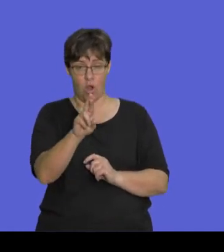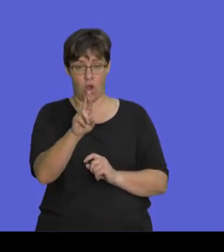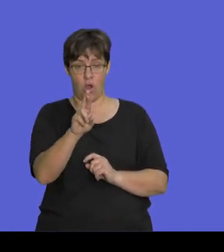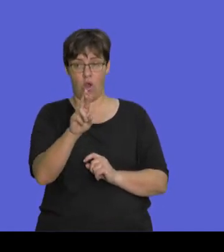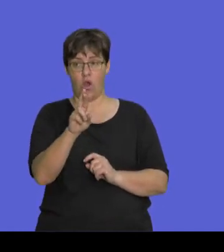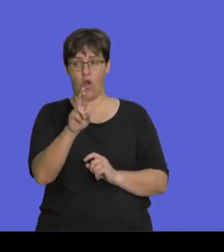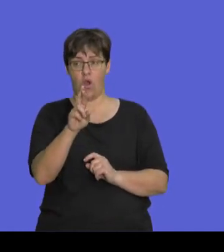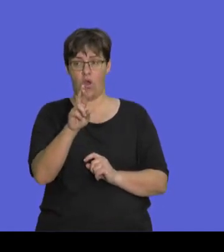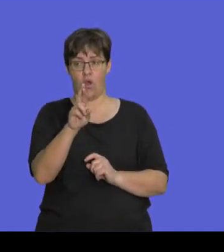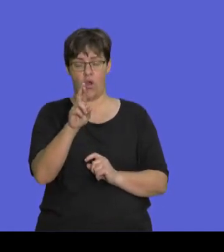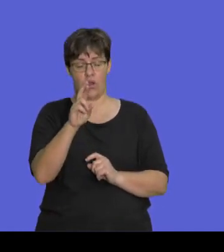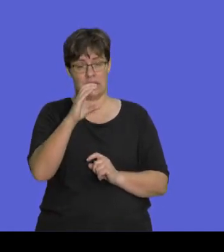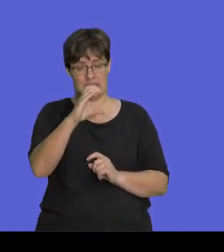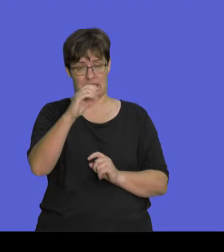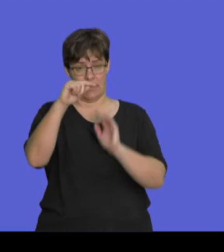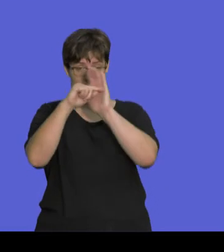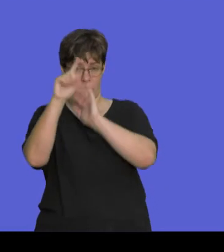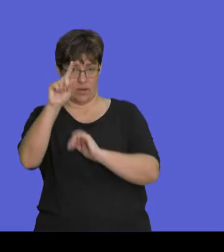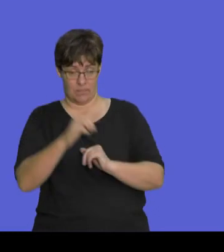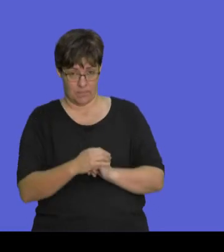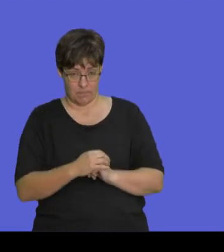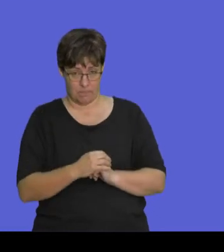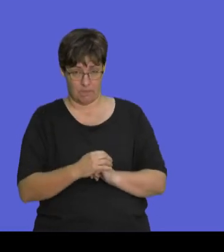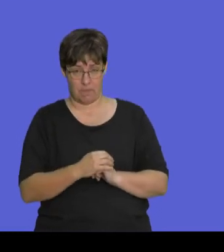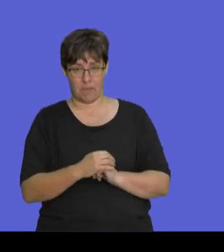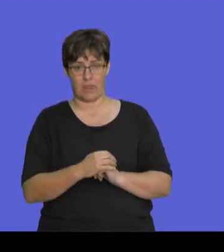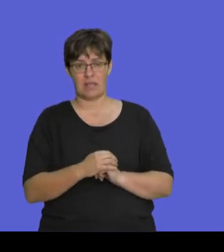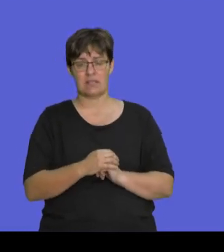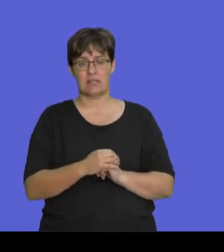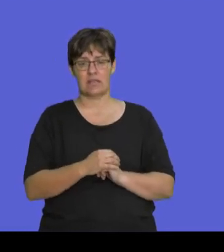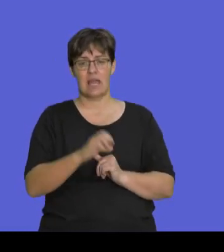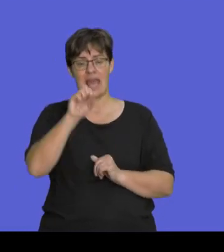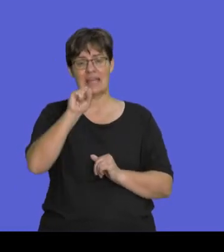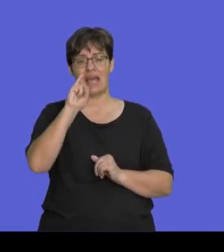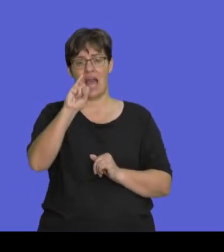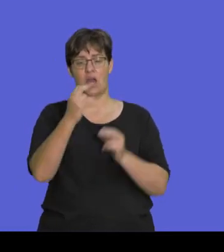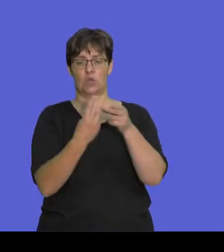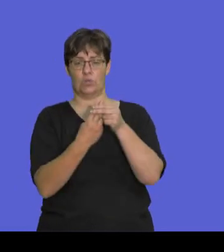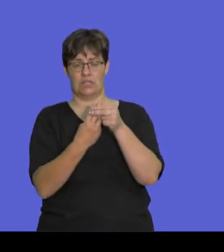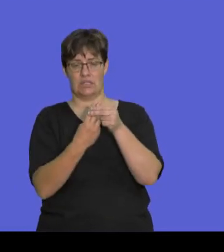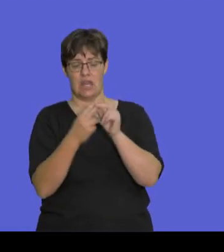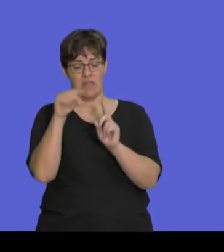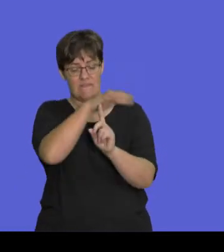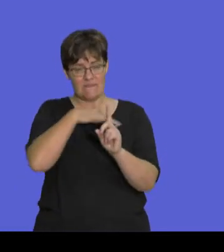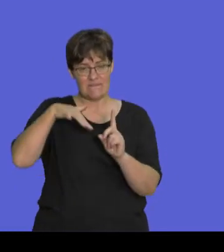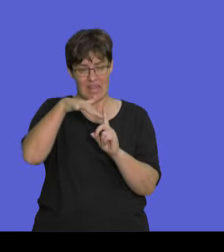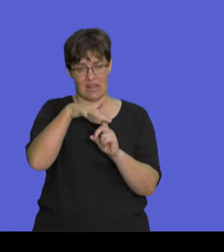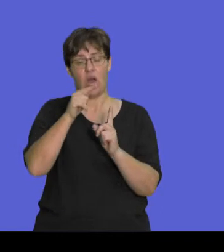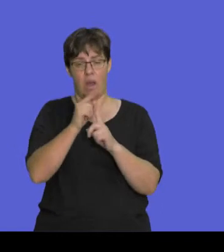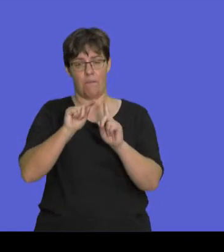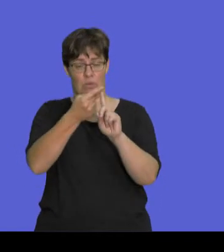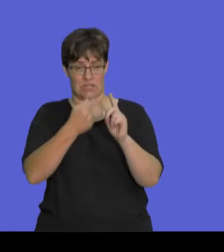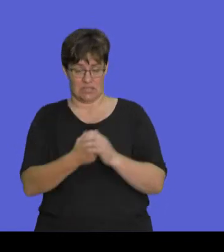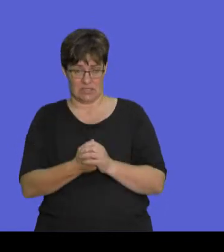it's a newton per coulomb. This is the SI unit of electric field at a point. It means the force, how